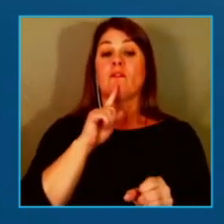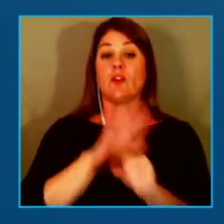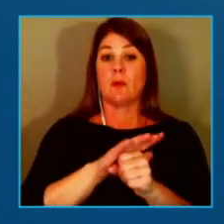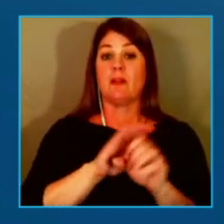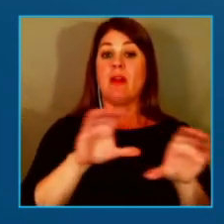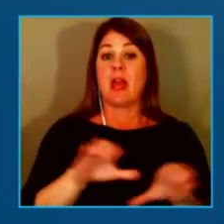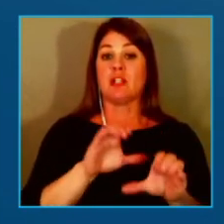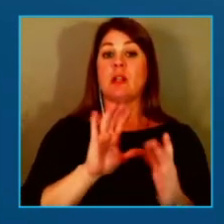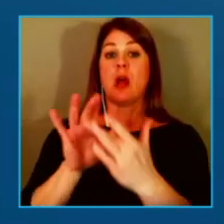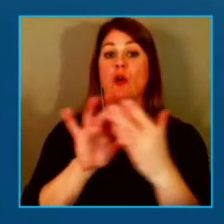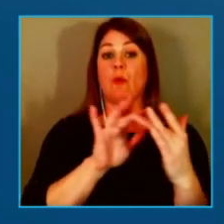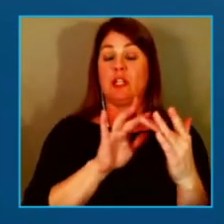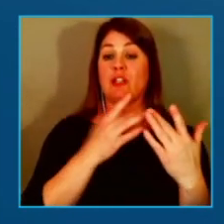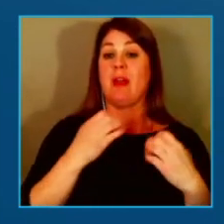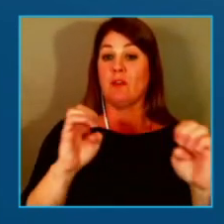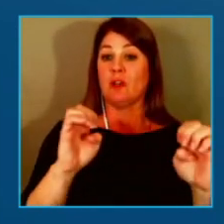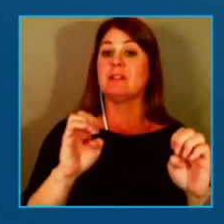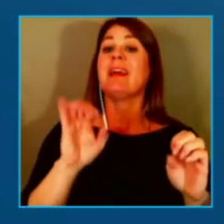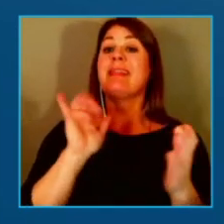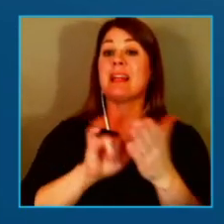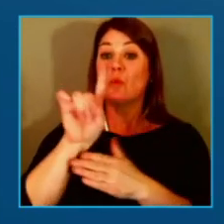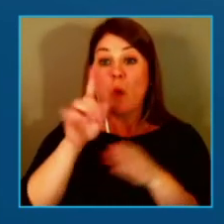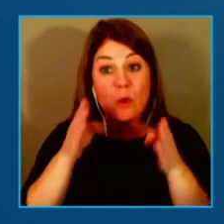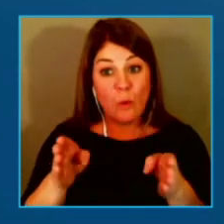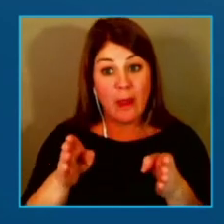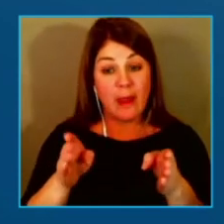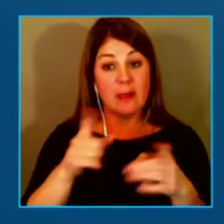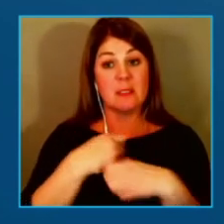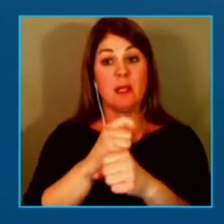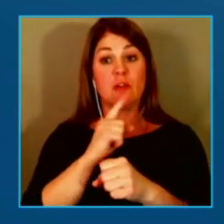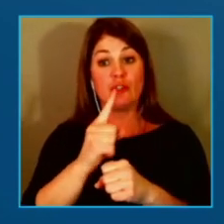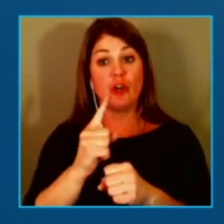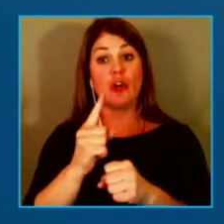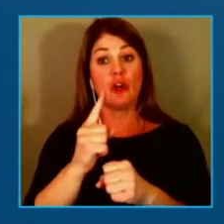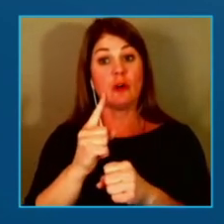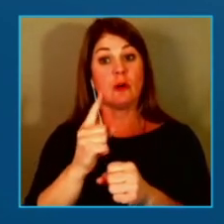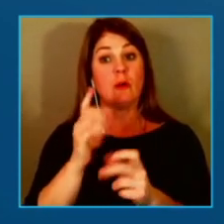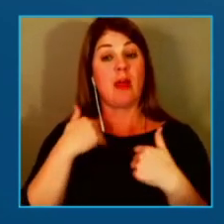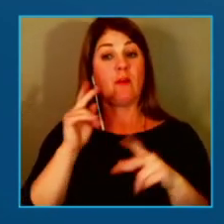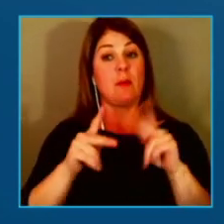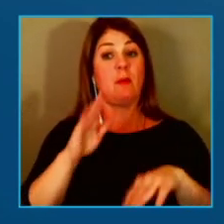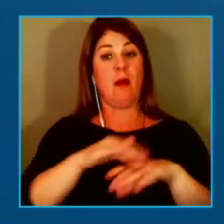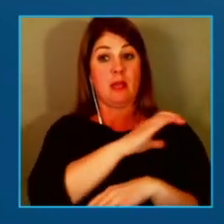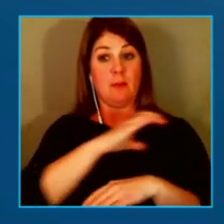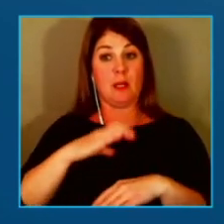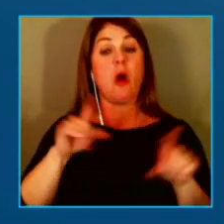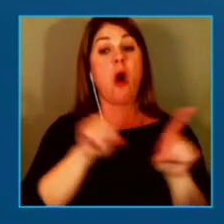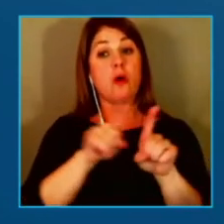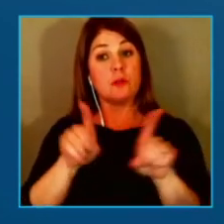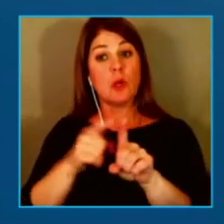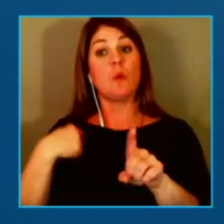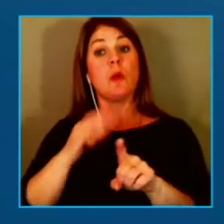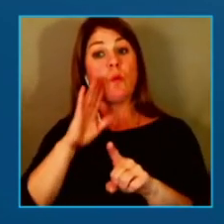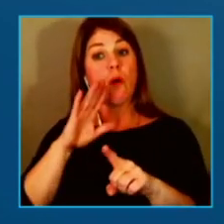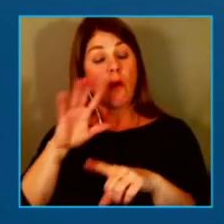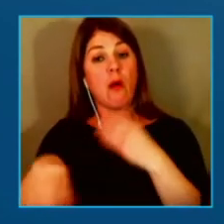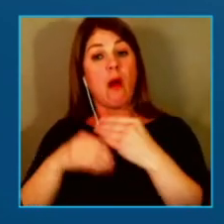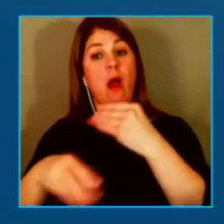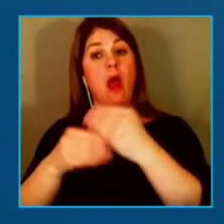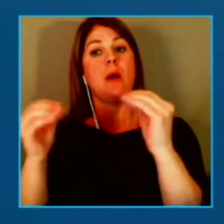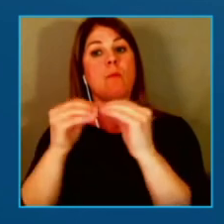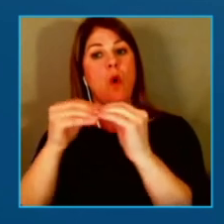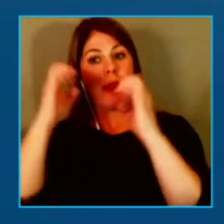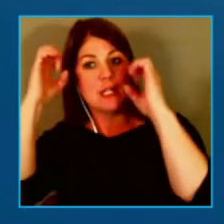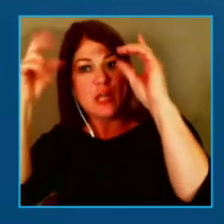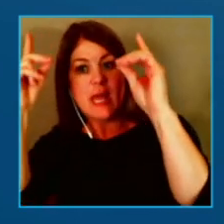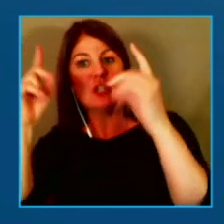are one step to ensure representation on the executive committee, we will also work to expand our education and outreach efforts. We